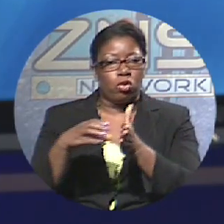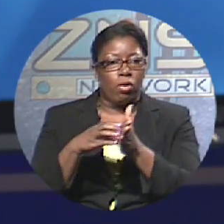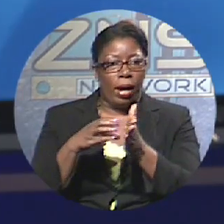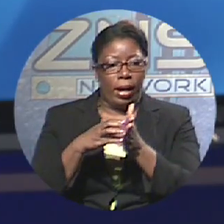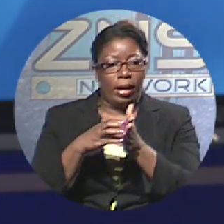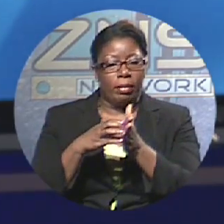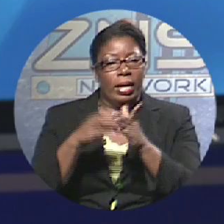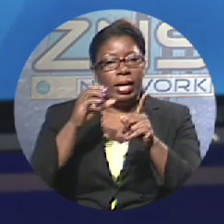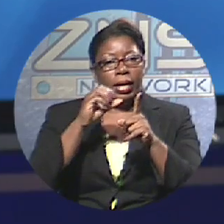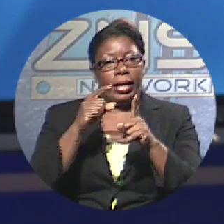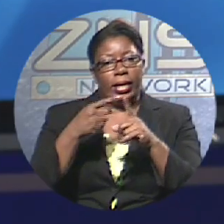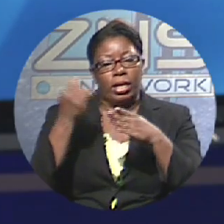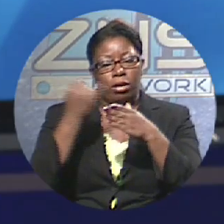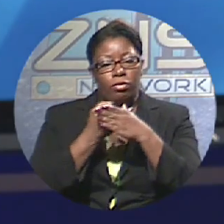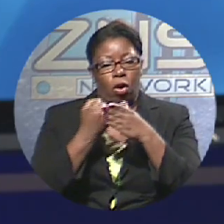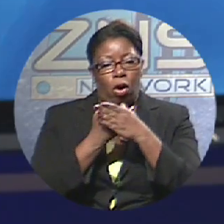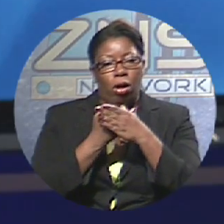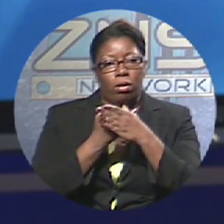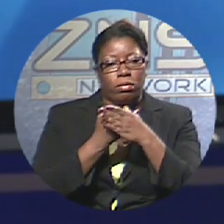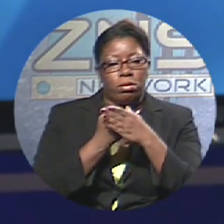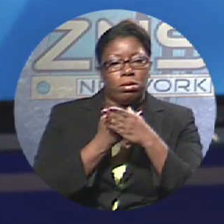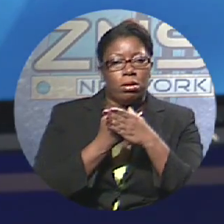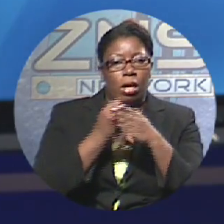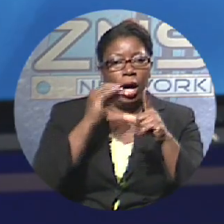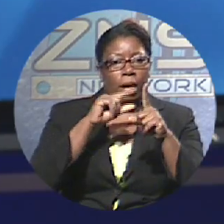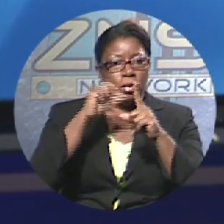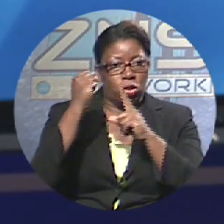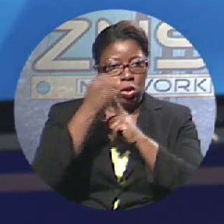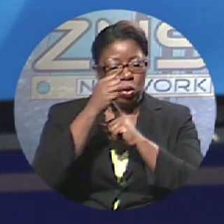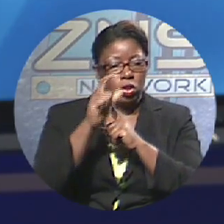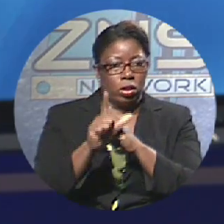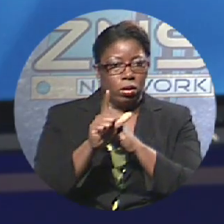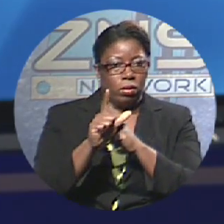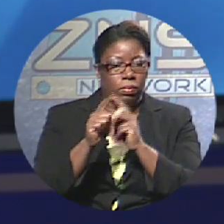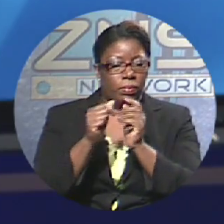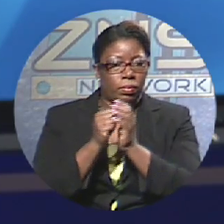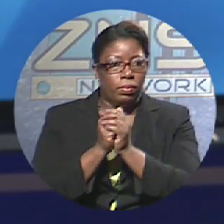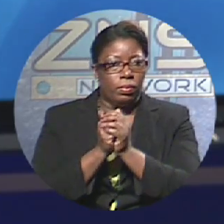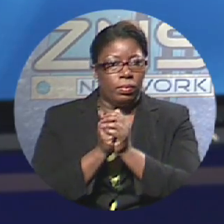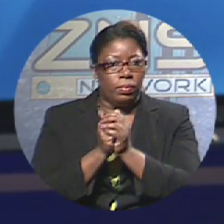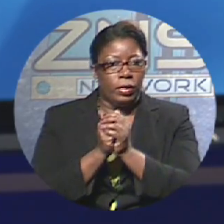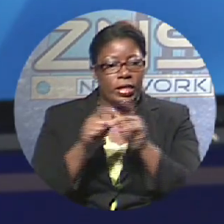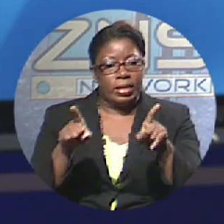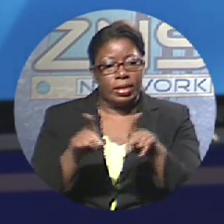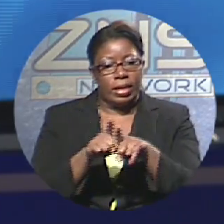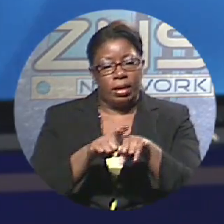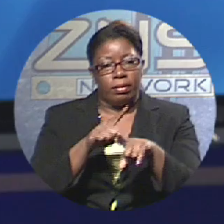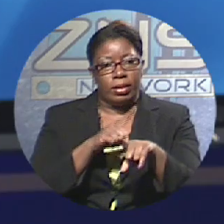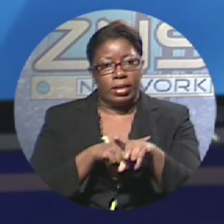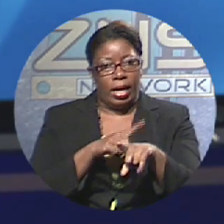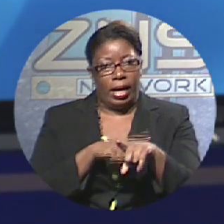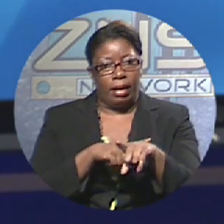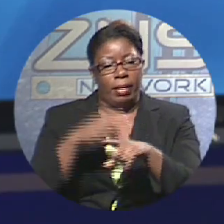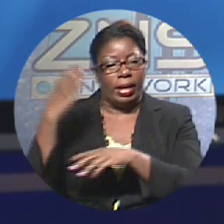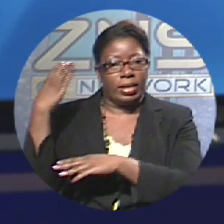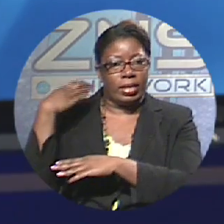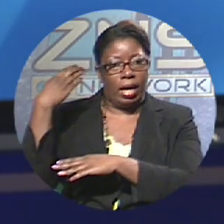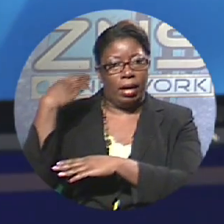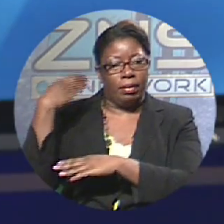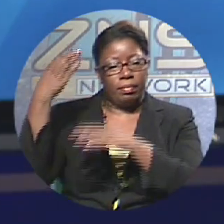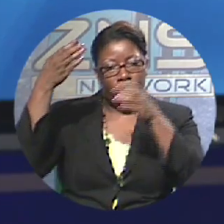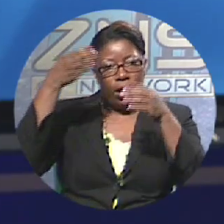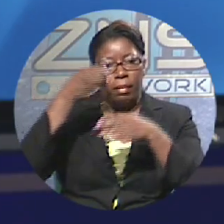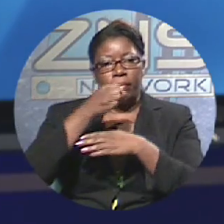involves social and evangelistic outreach programs, which all focus on intervention. At the same time, CADVOC Executive Bishop